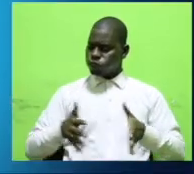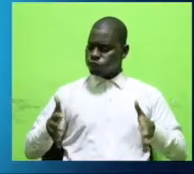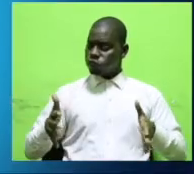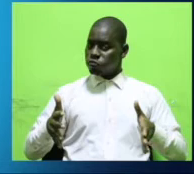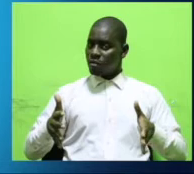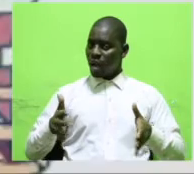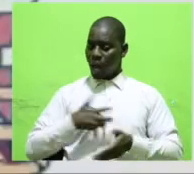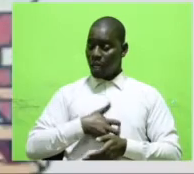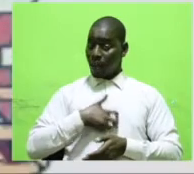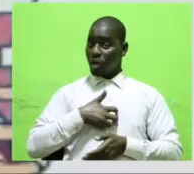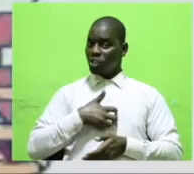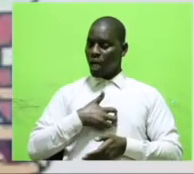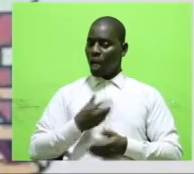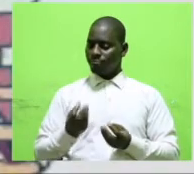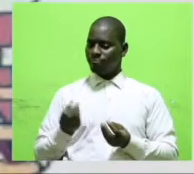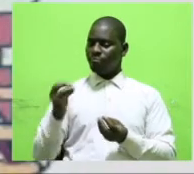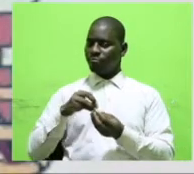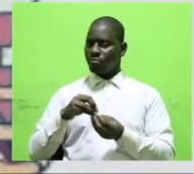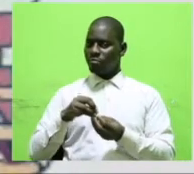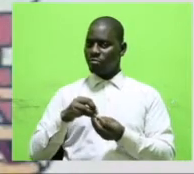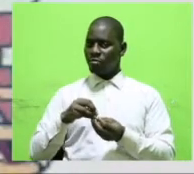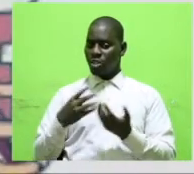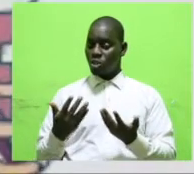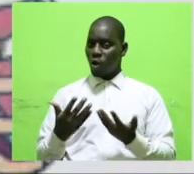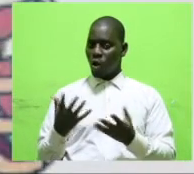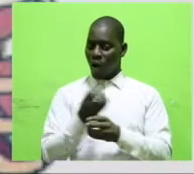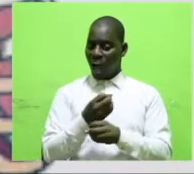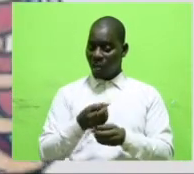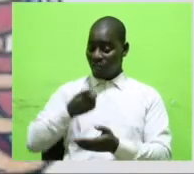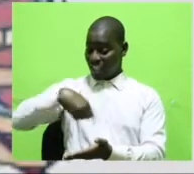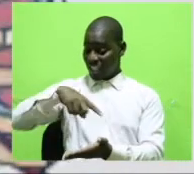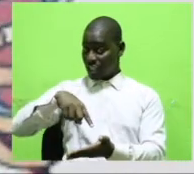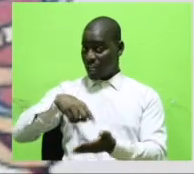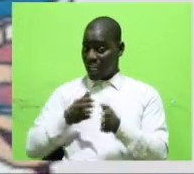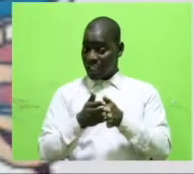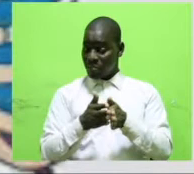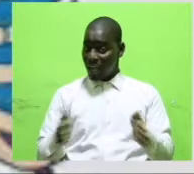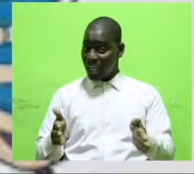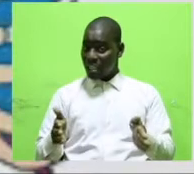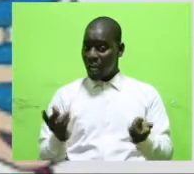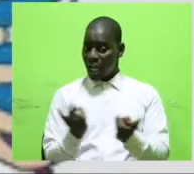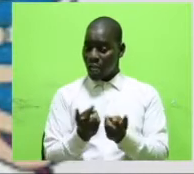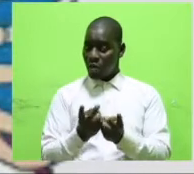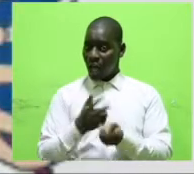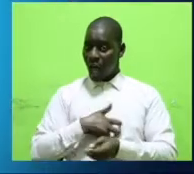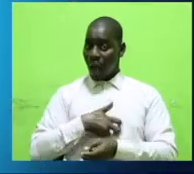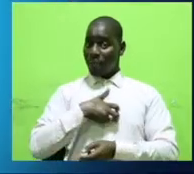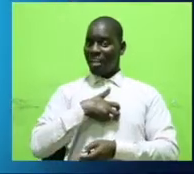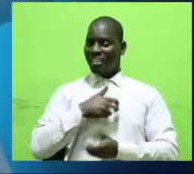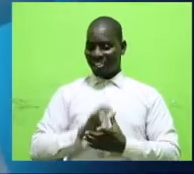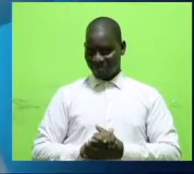the pressure falls. So the air rushes in to fill the extra space and equalizes the